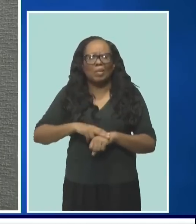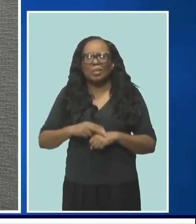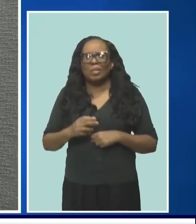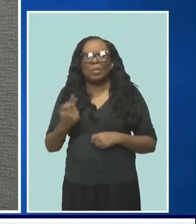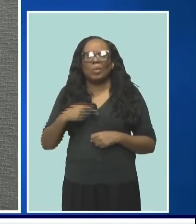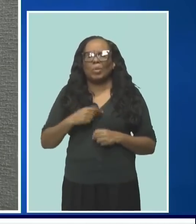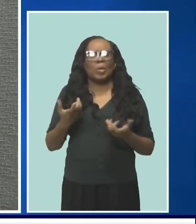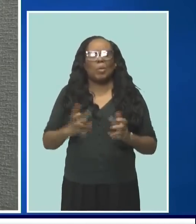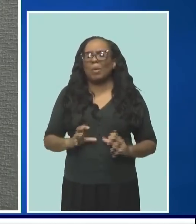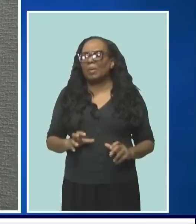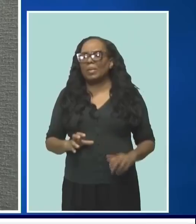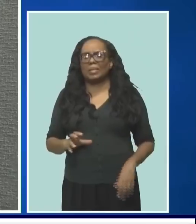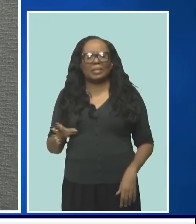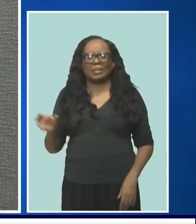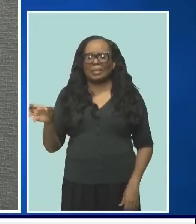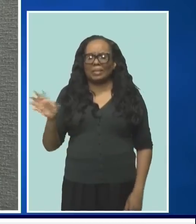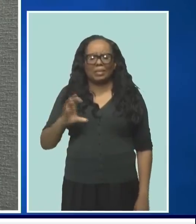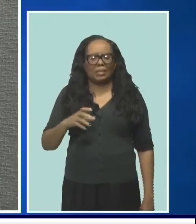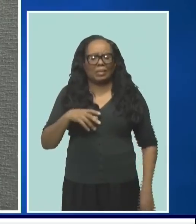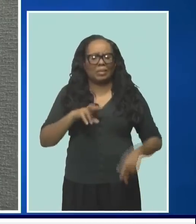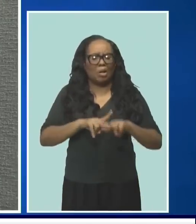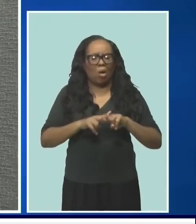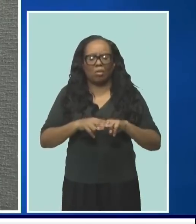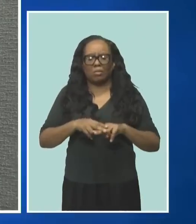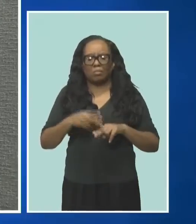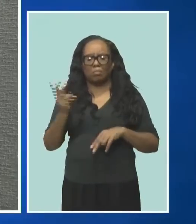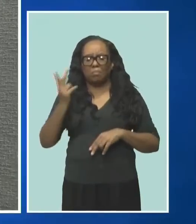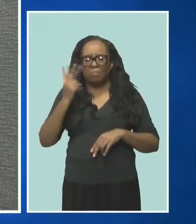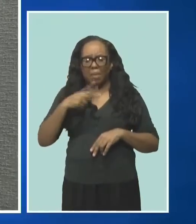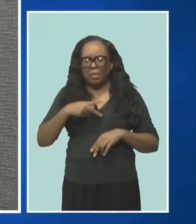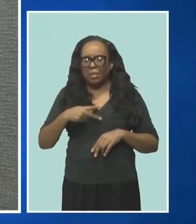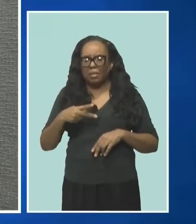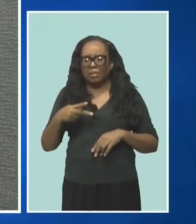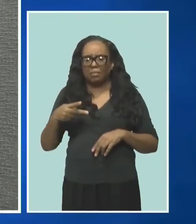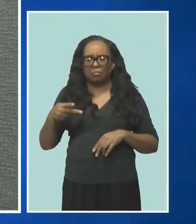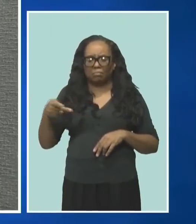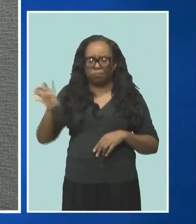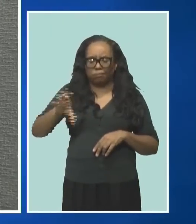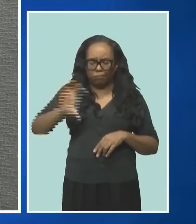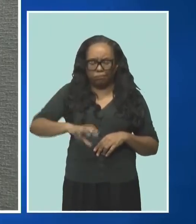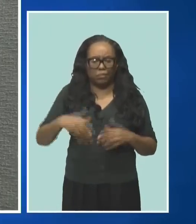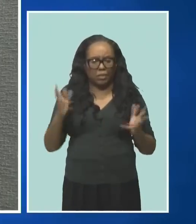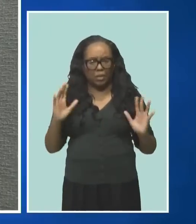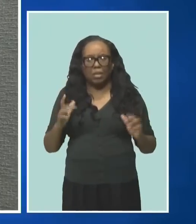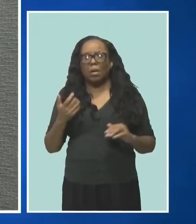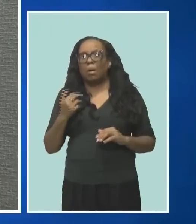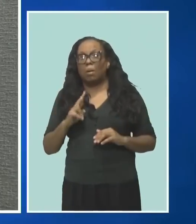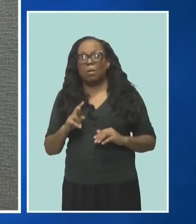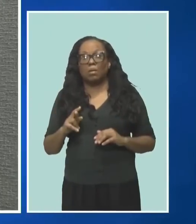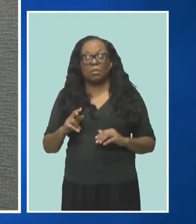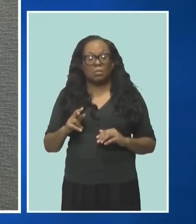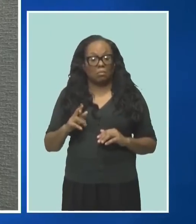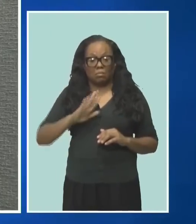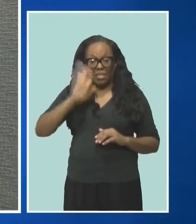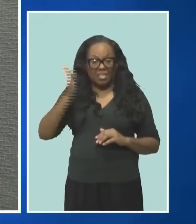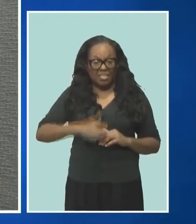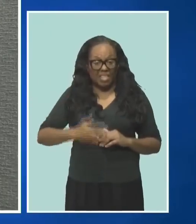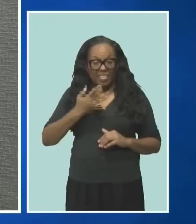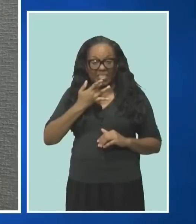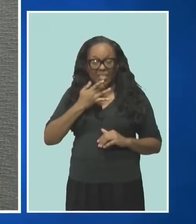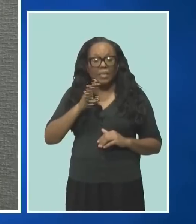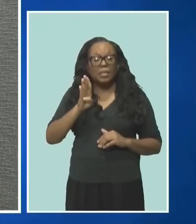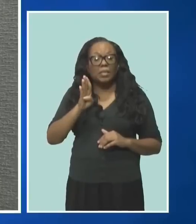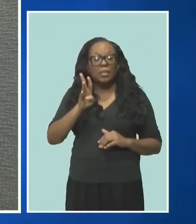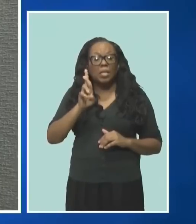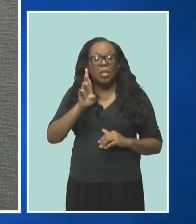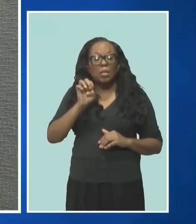nothing. And, they may got a Michelin star restaurant, but they never had a breadfruit. So when they come to Barbados, they can get breadfruit, right? So they can go back and say, look, yeah, I